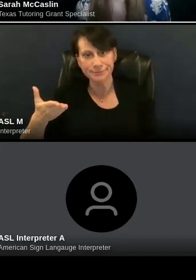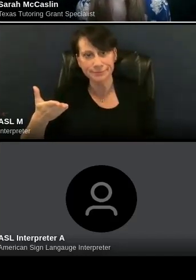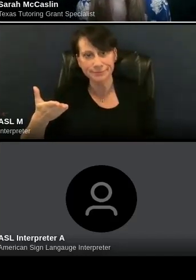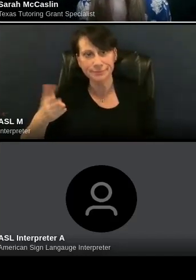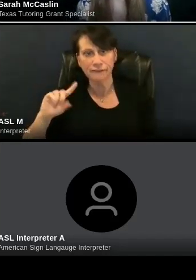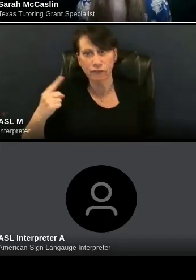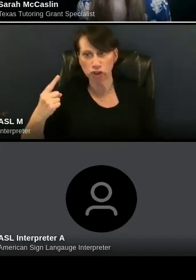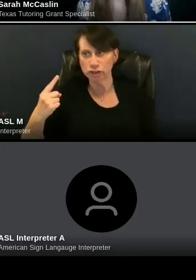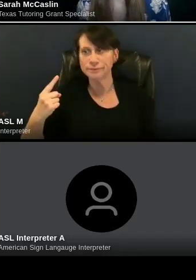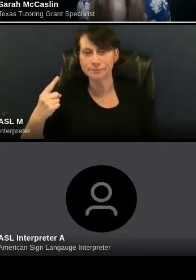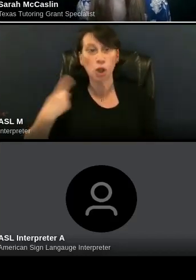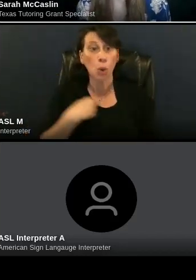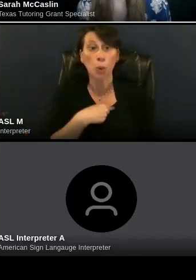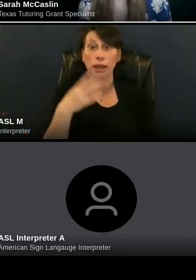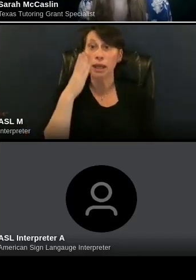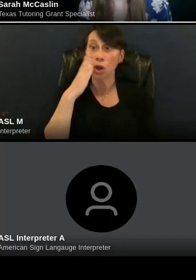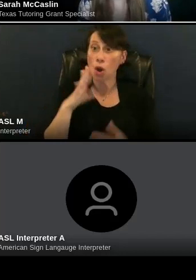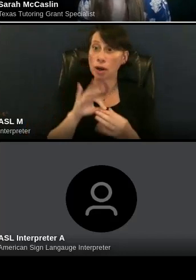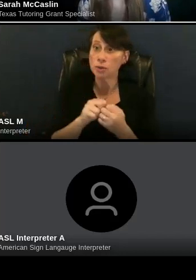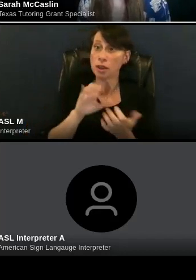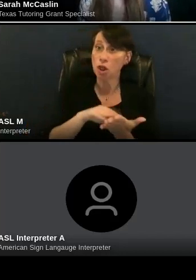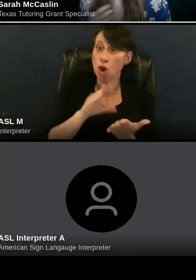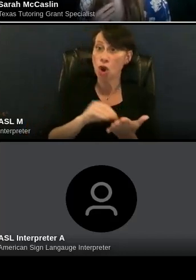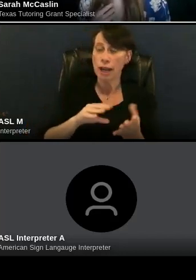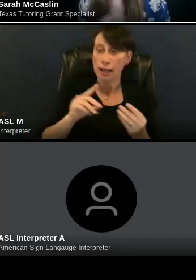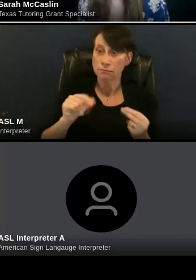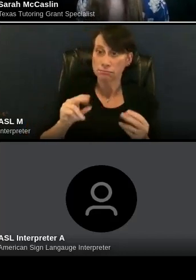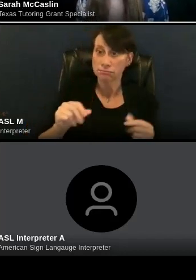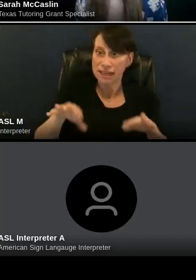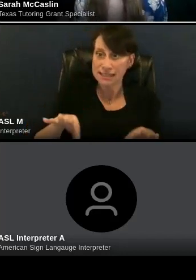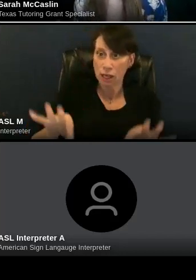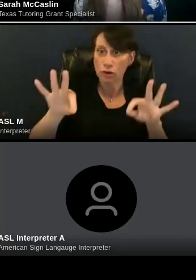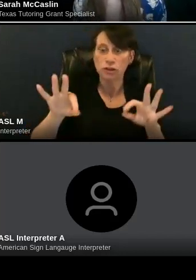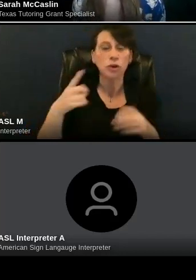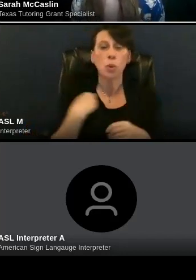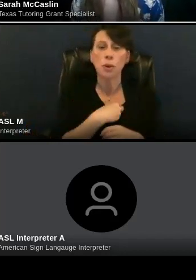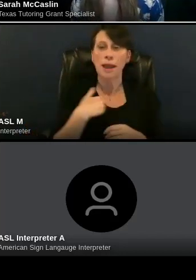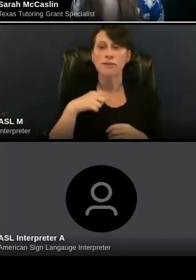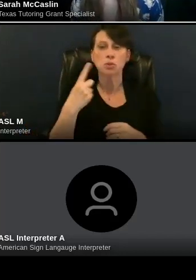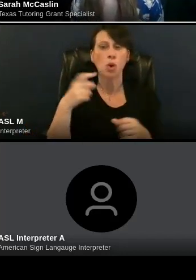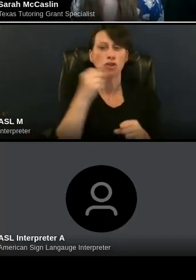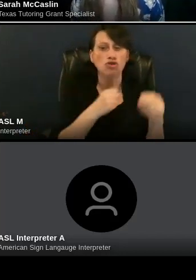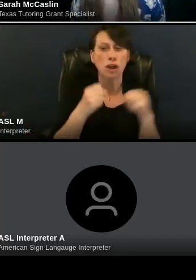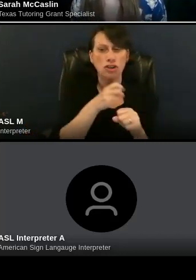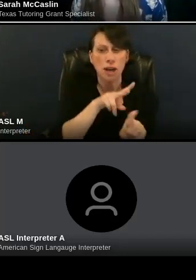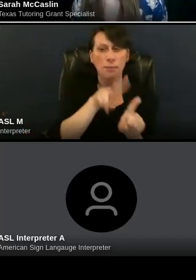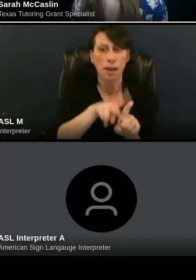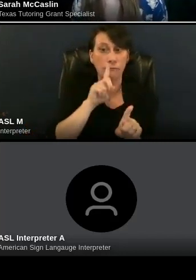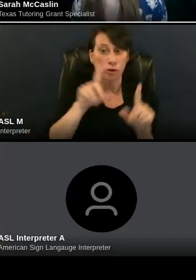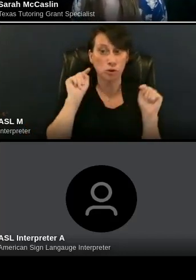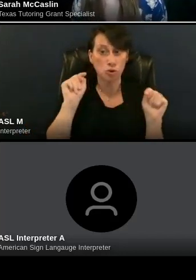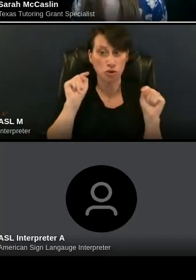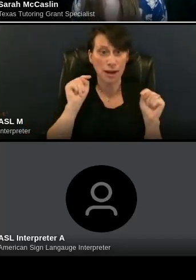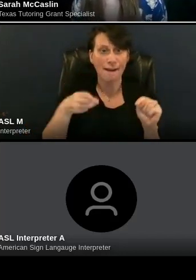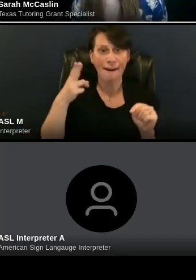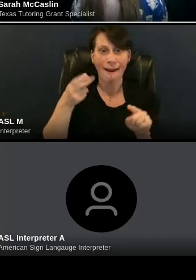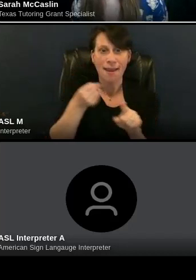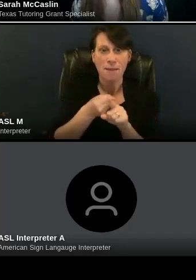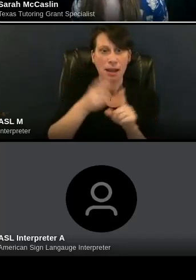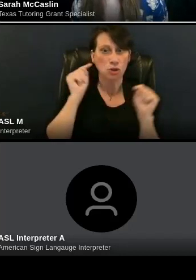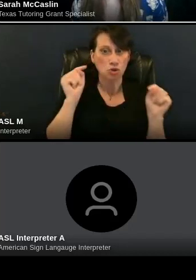that within the umbrella of learning acceleration, we have this one strategy of high impact tutoring. High impact